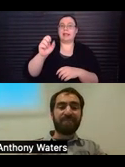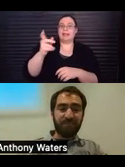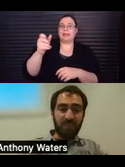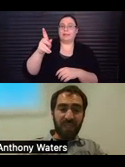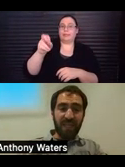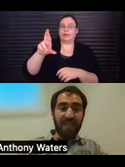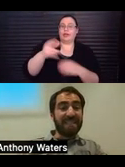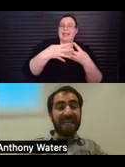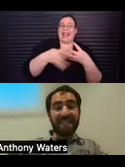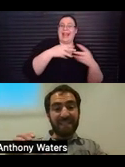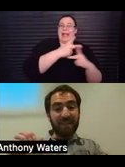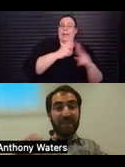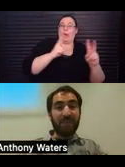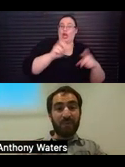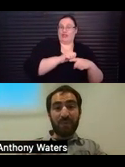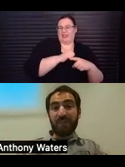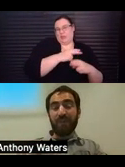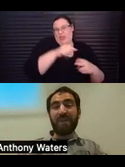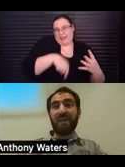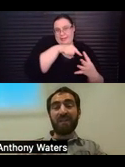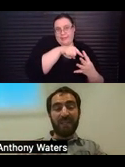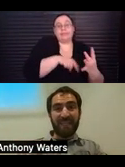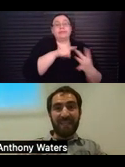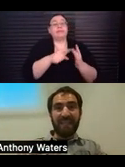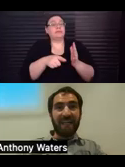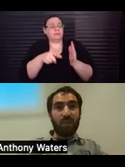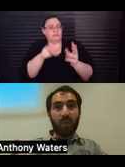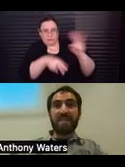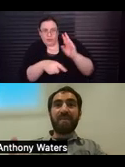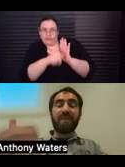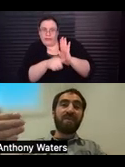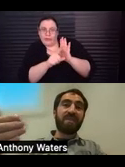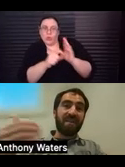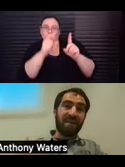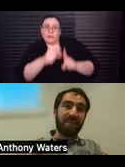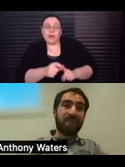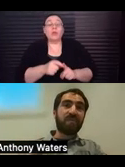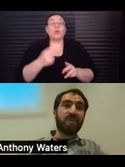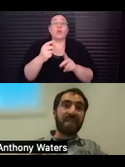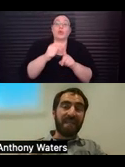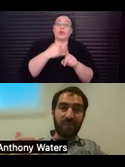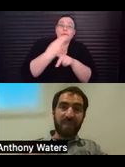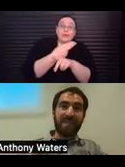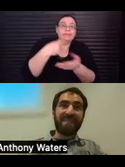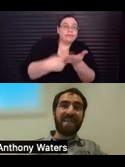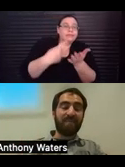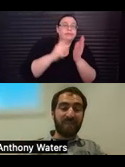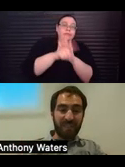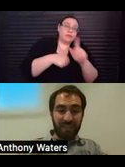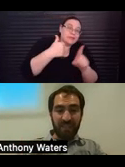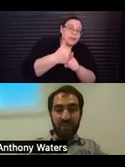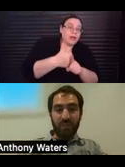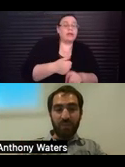training. The second is going to be a review of the terminology, the words that we use to talk about suicide, suicide